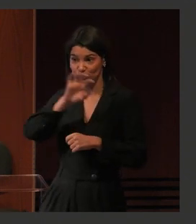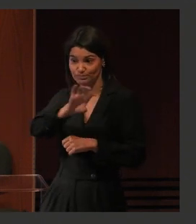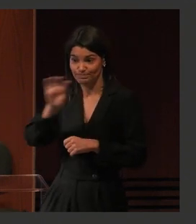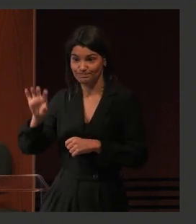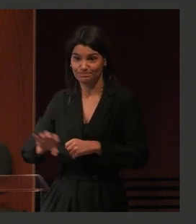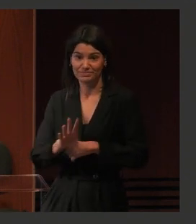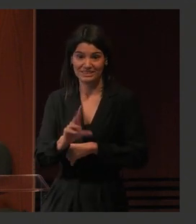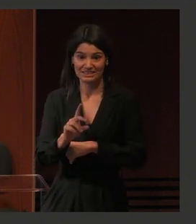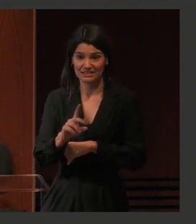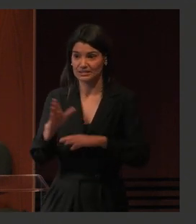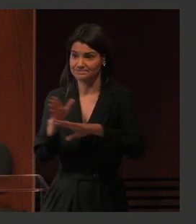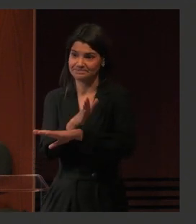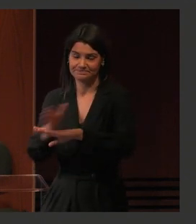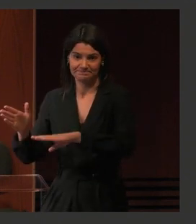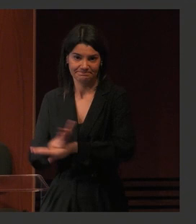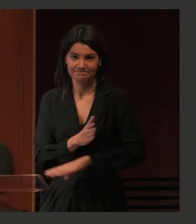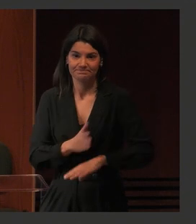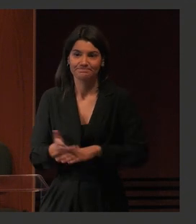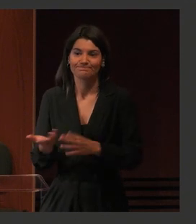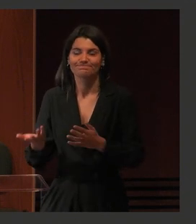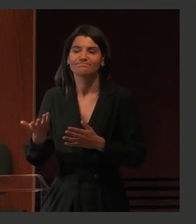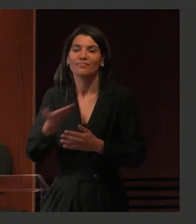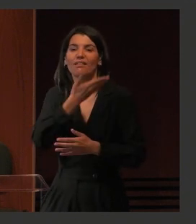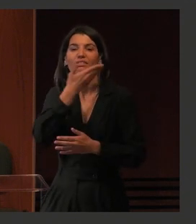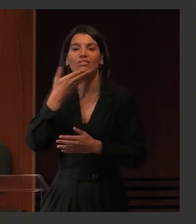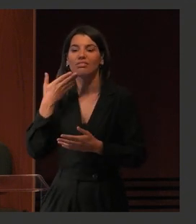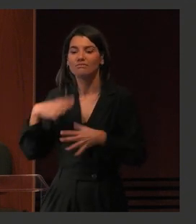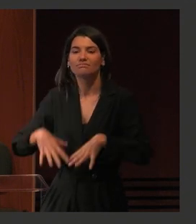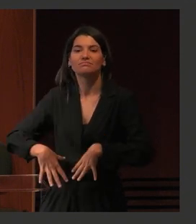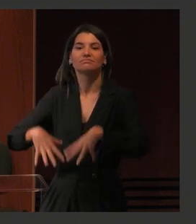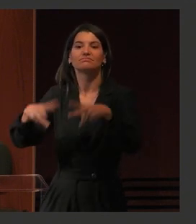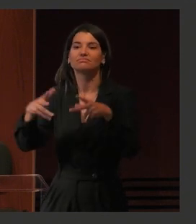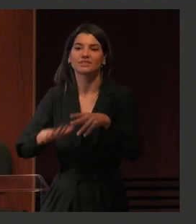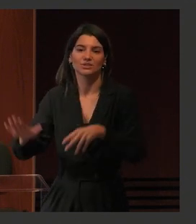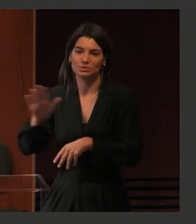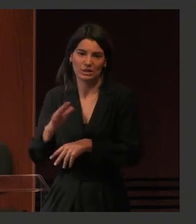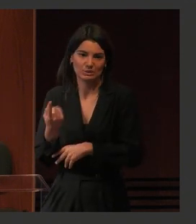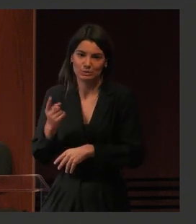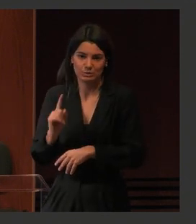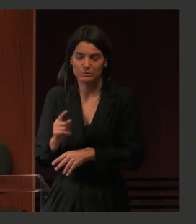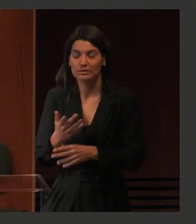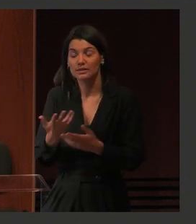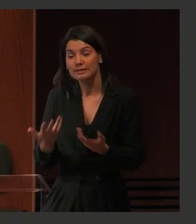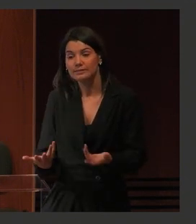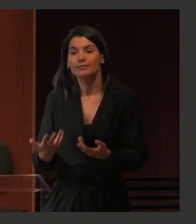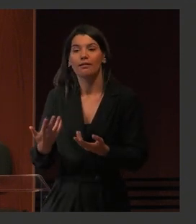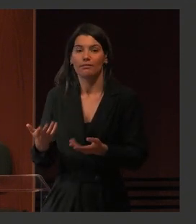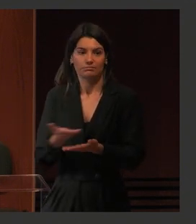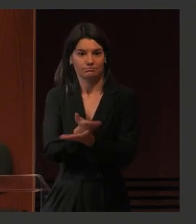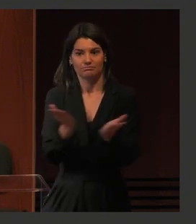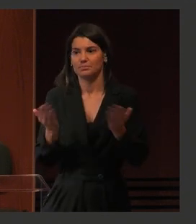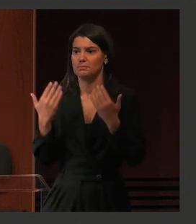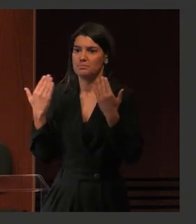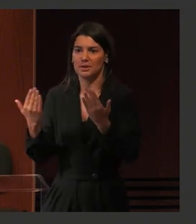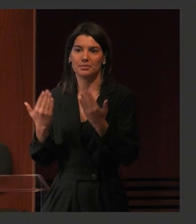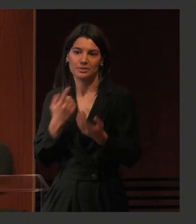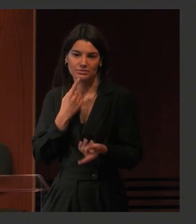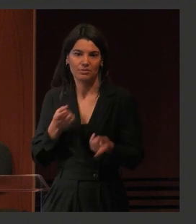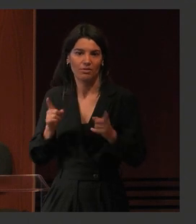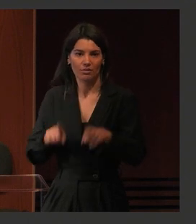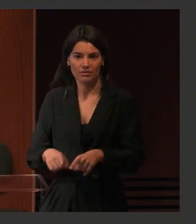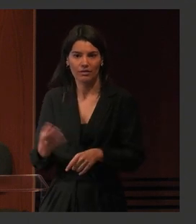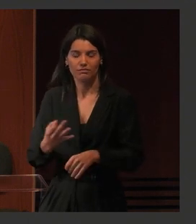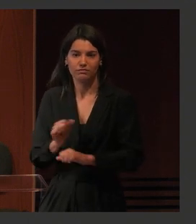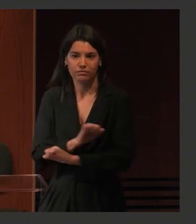the national development very much. So congratulations again for your efforts and for